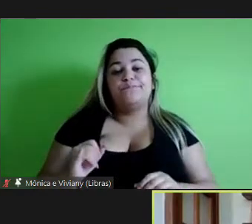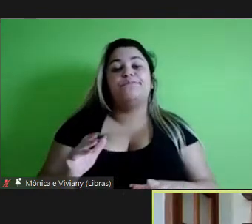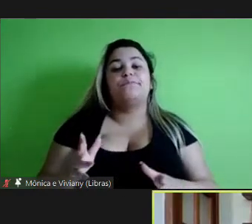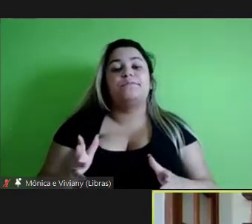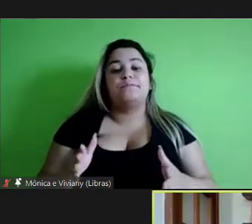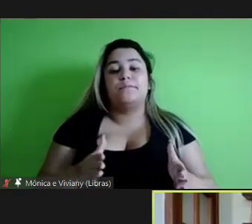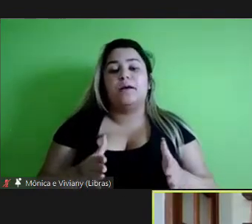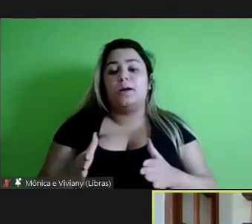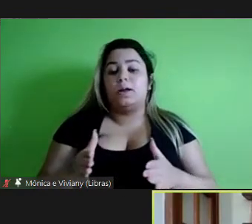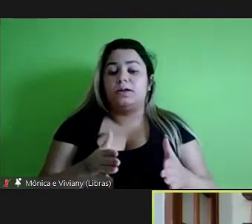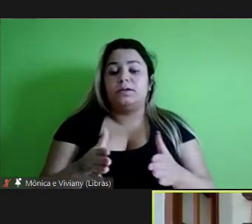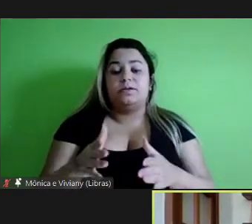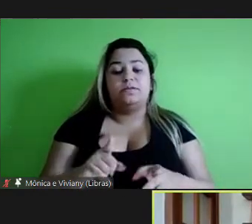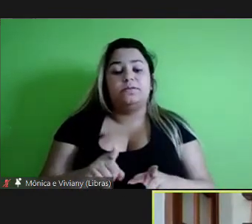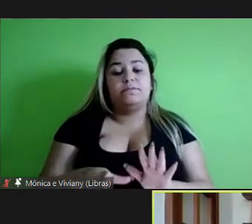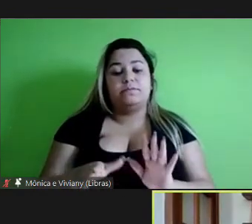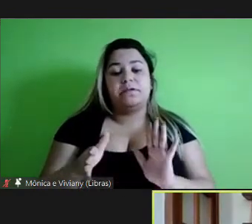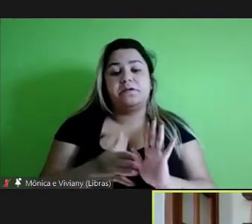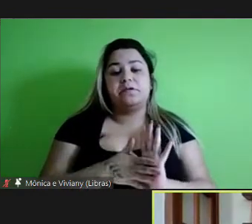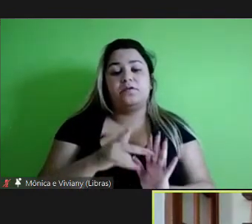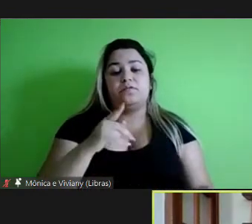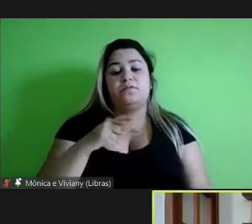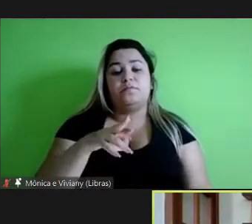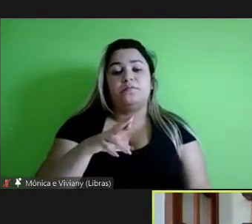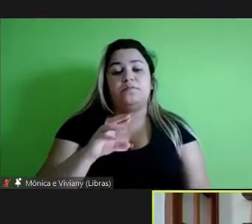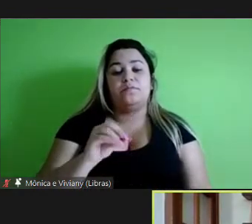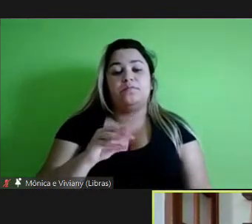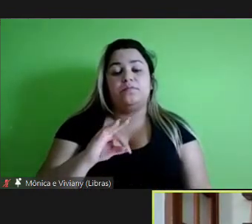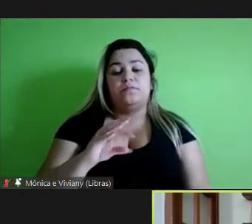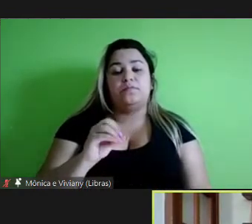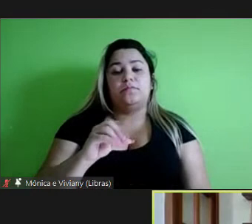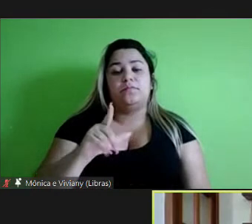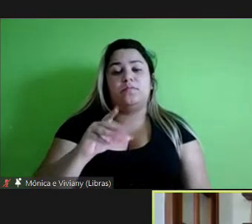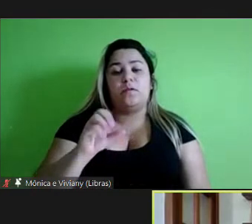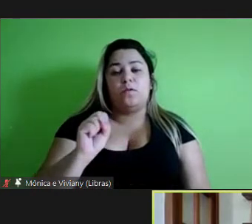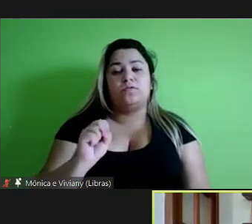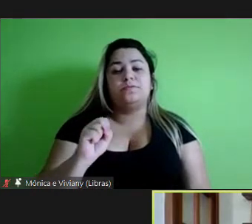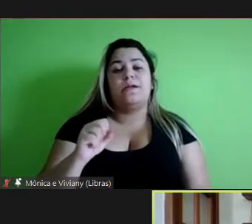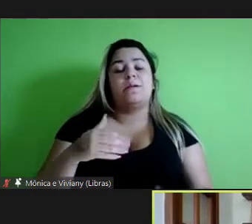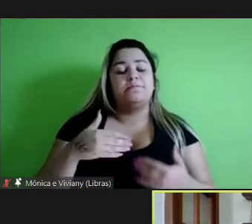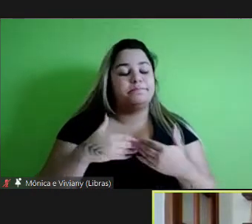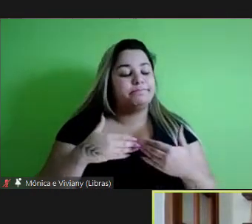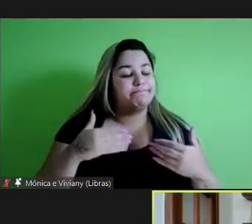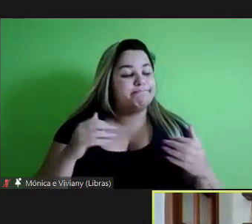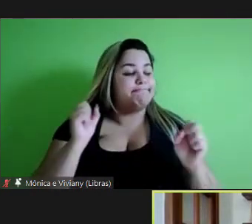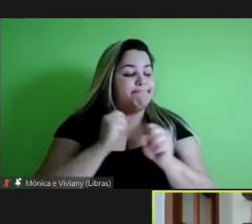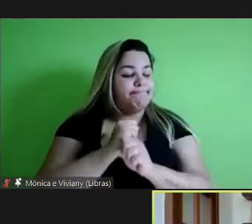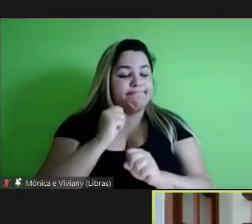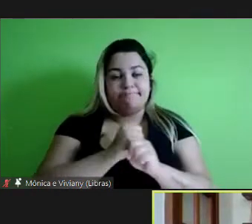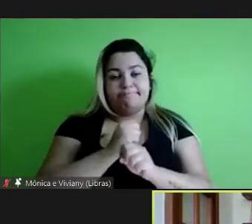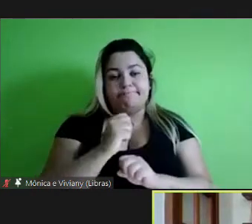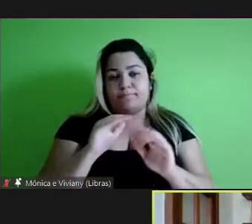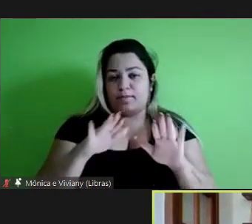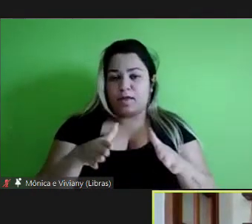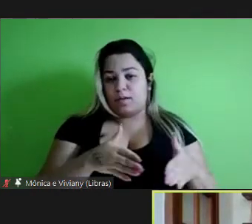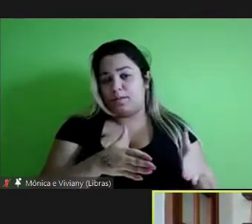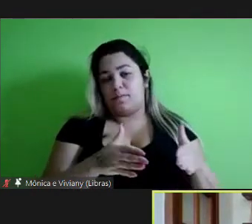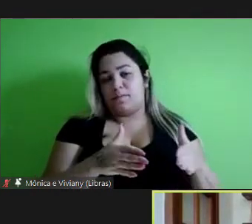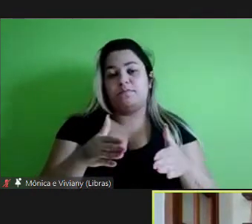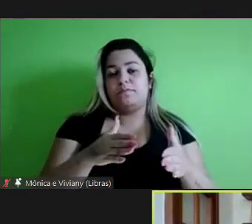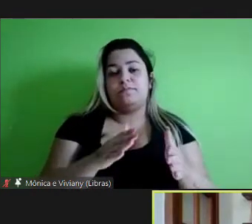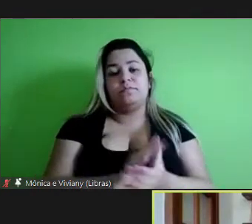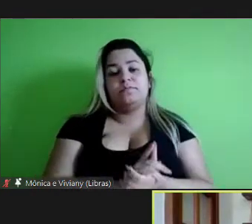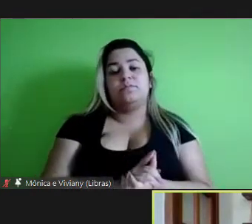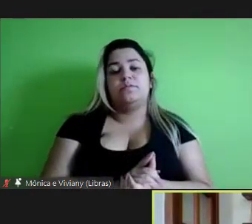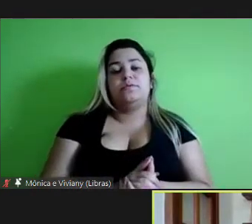other trajectories which are not always in the protocols. We need to be open to construct these paths. I'm not